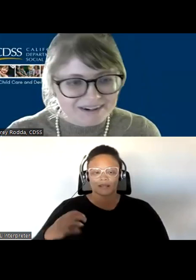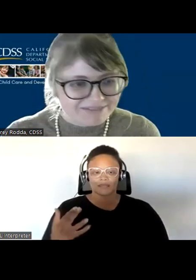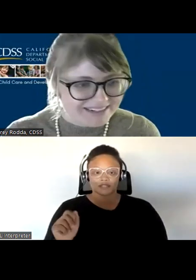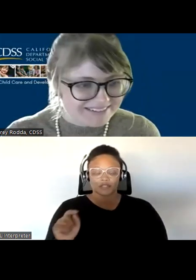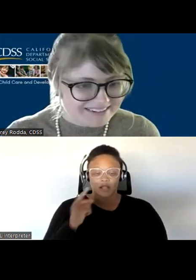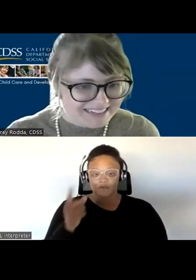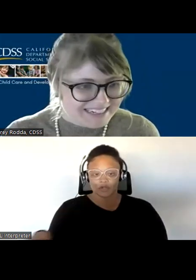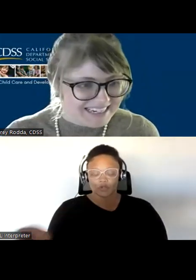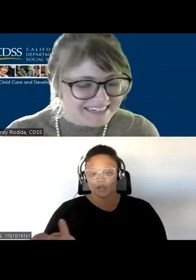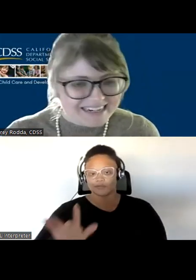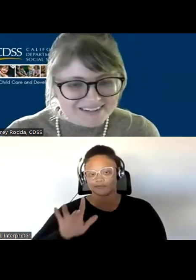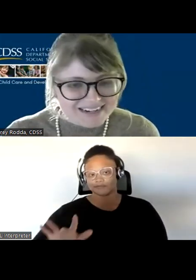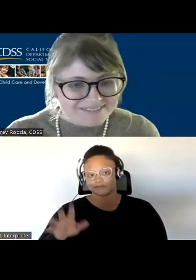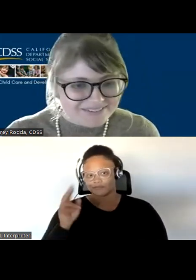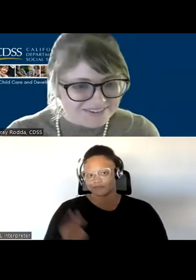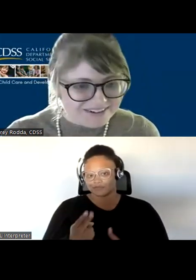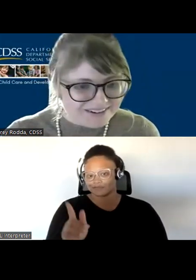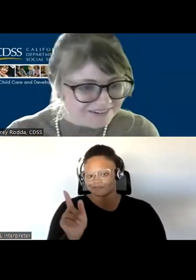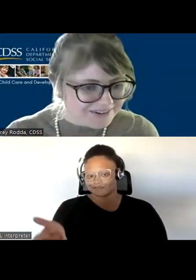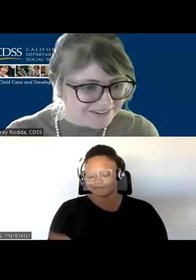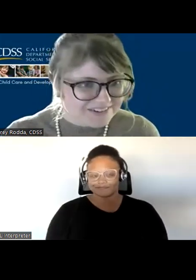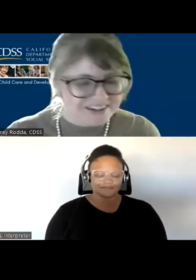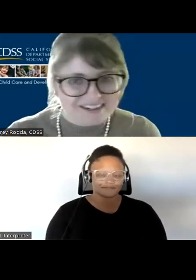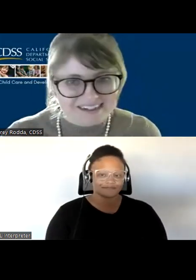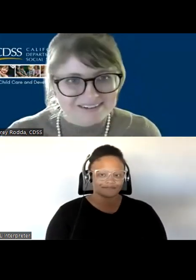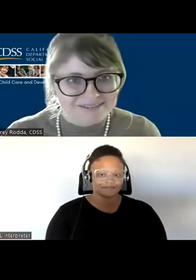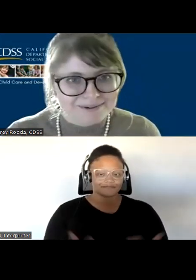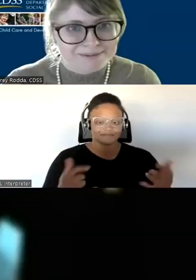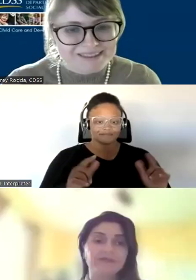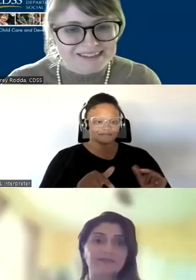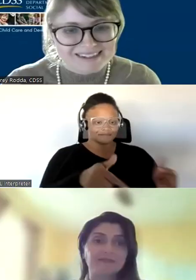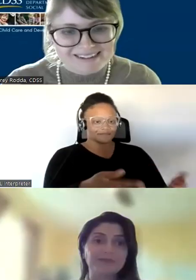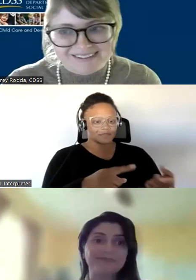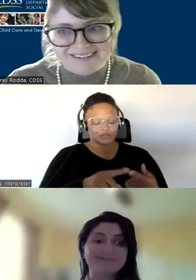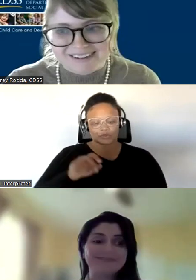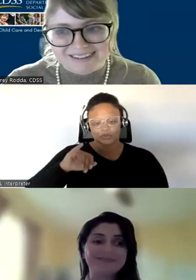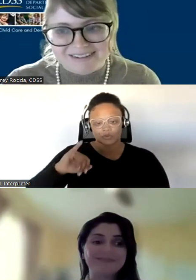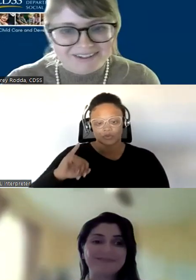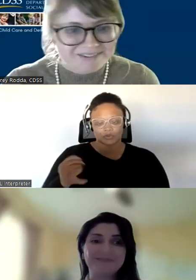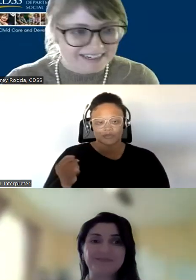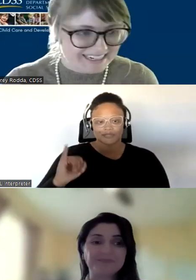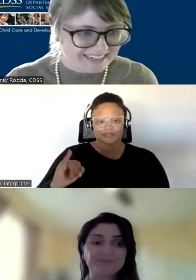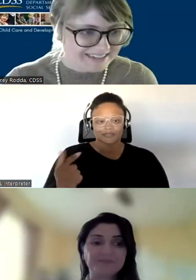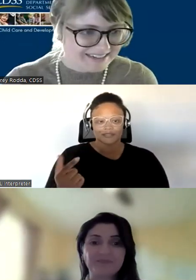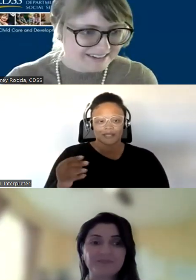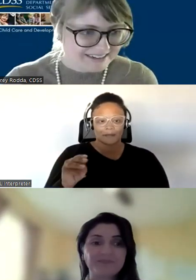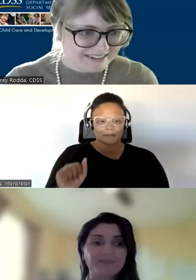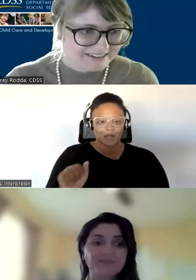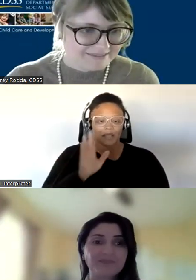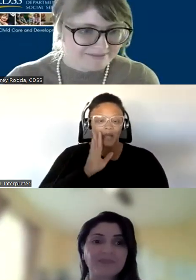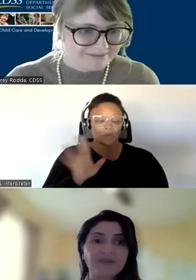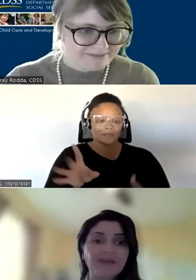as a reference. And now I will turn it over to Jigna, who will be leading us in our live Q&A.